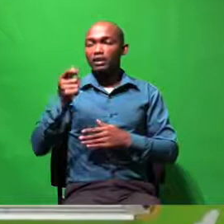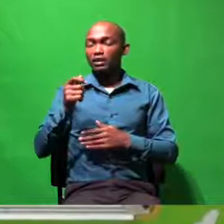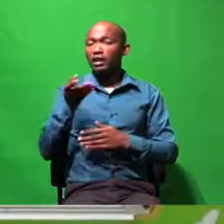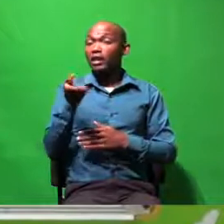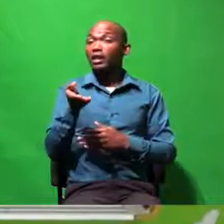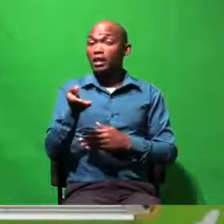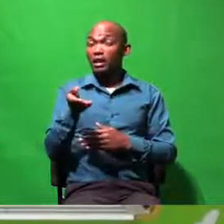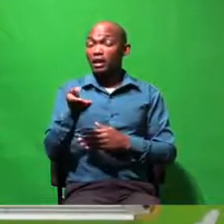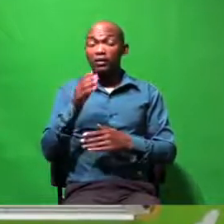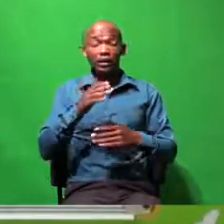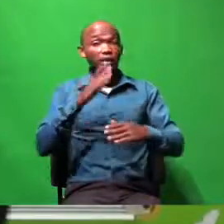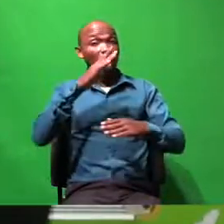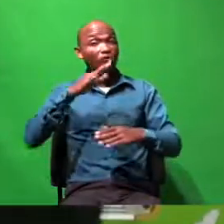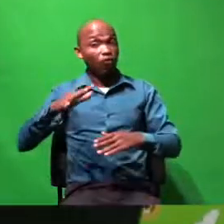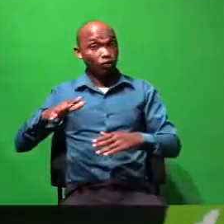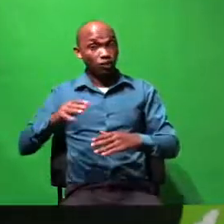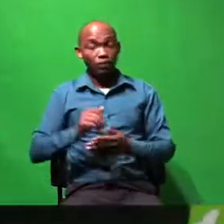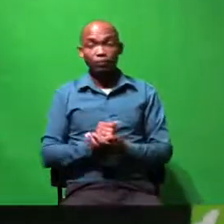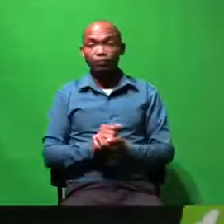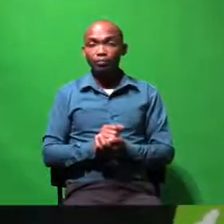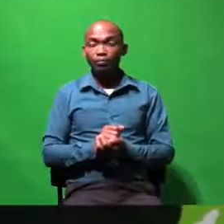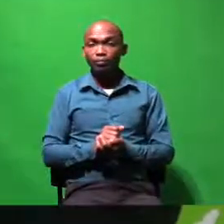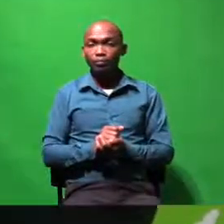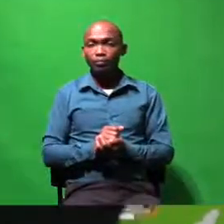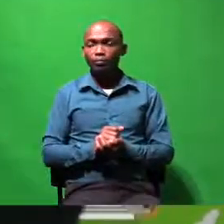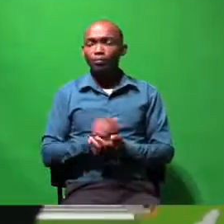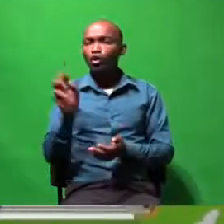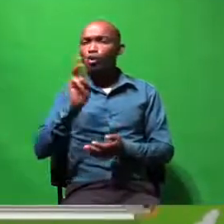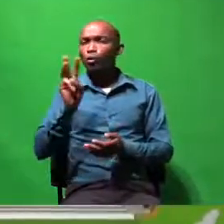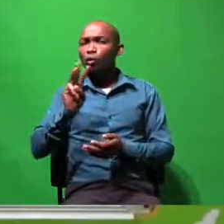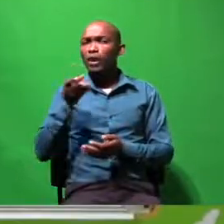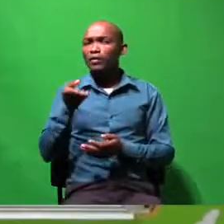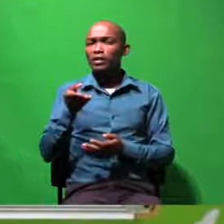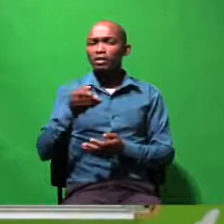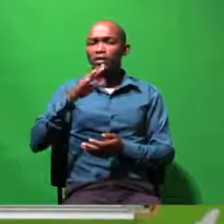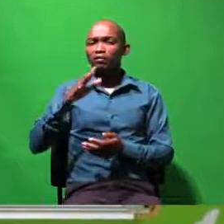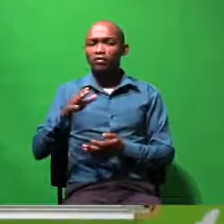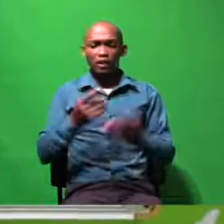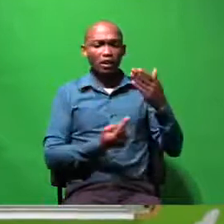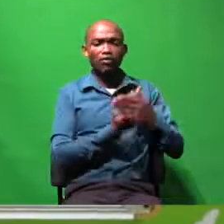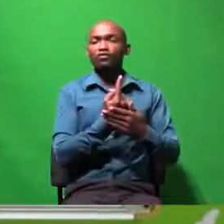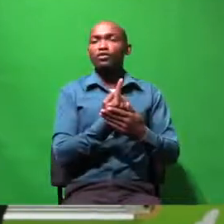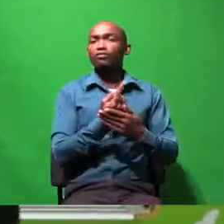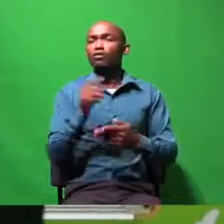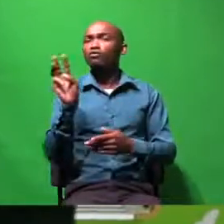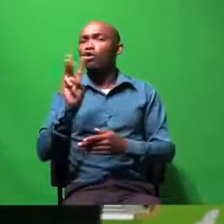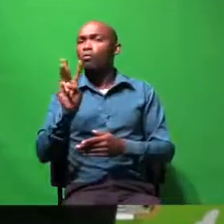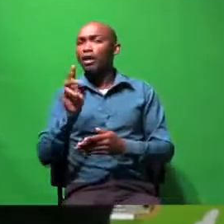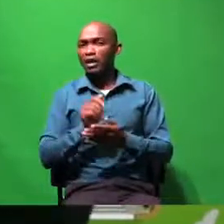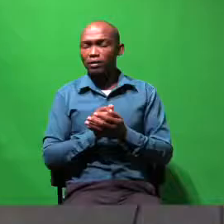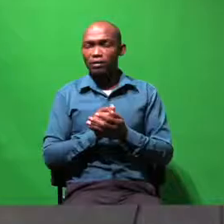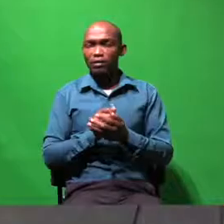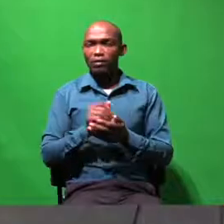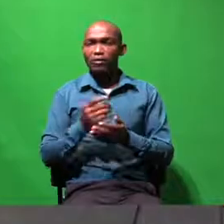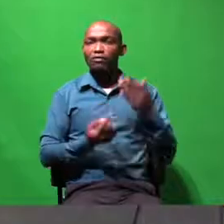here there is a fluid. Where that fluid come from? Where? From where? From